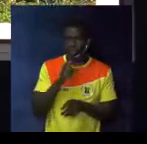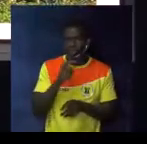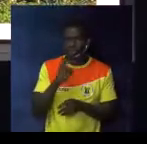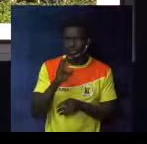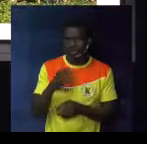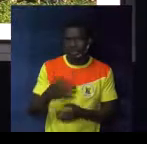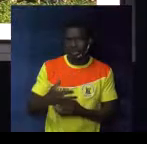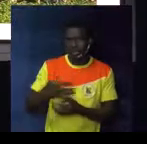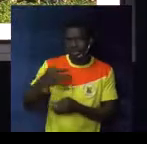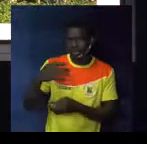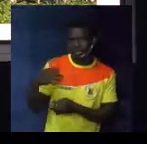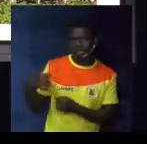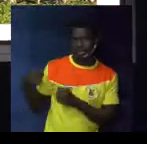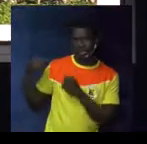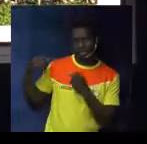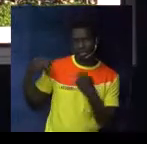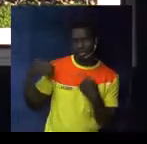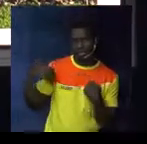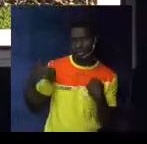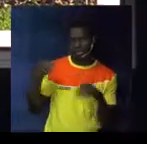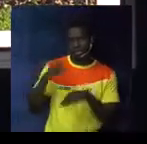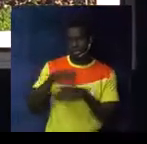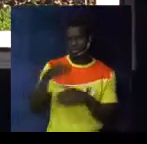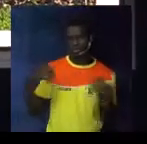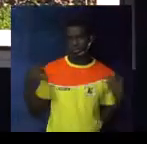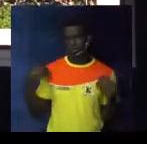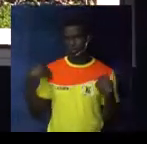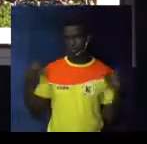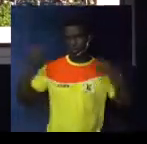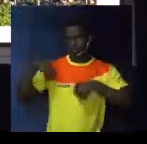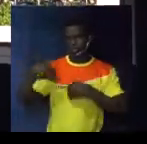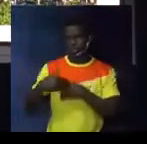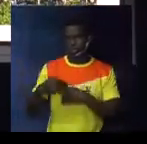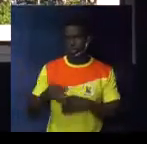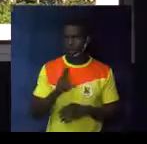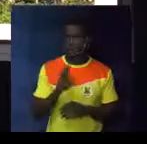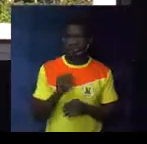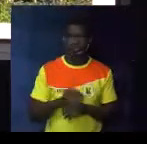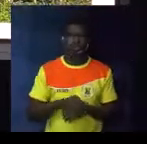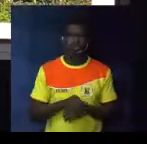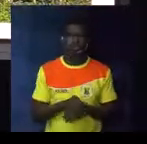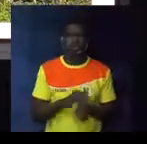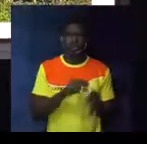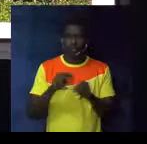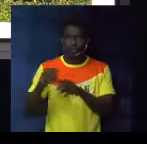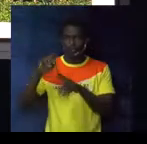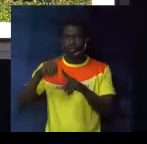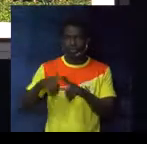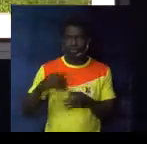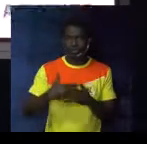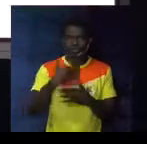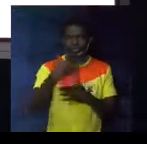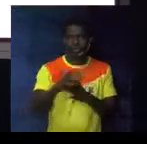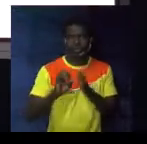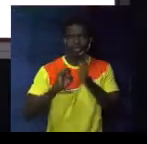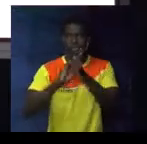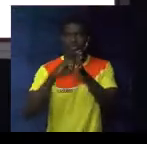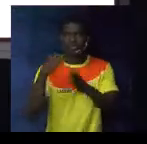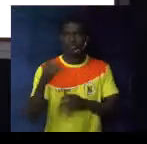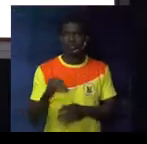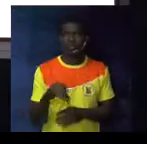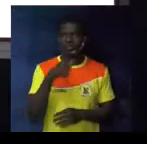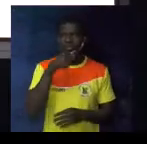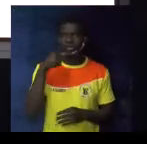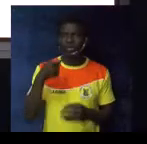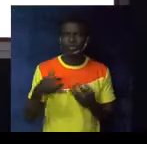this one will really cover a very large area of land. This is another example of agricultural machine. Moving on to